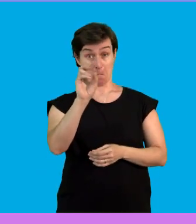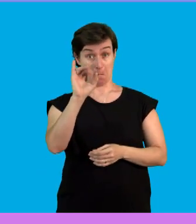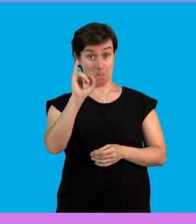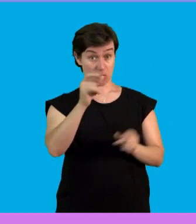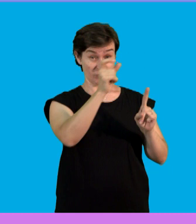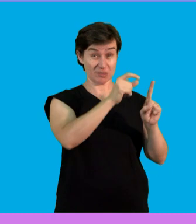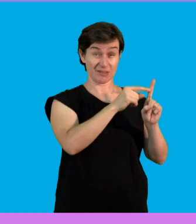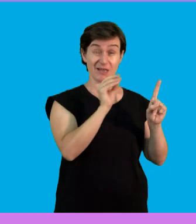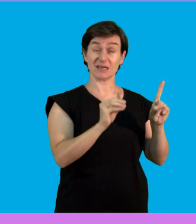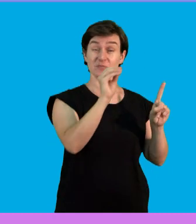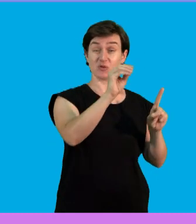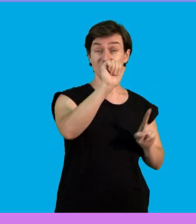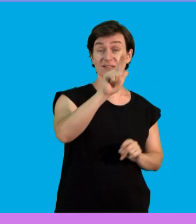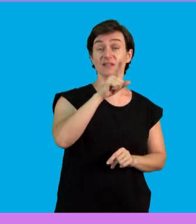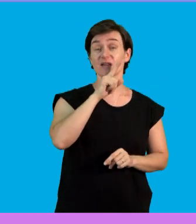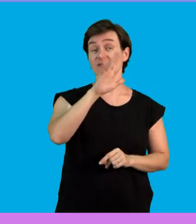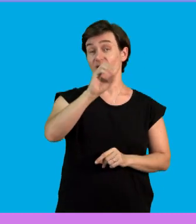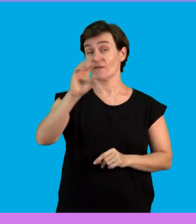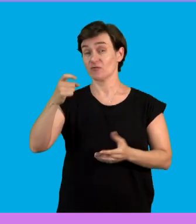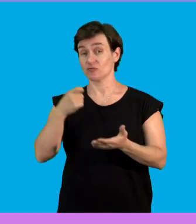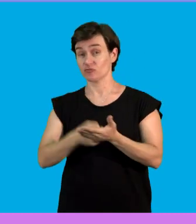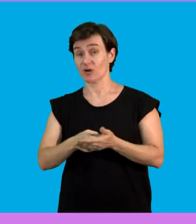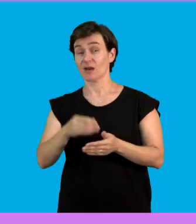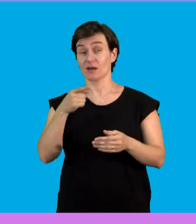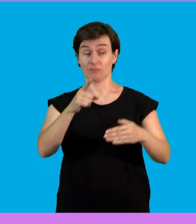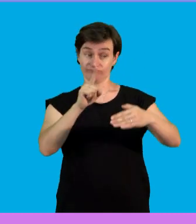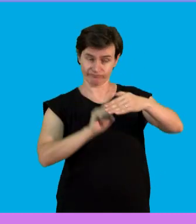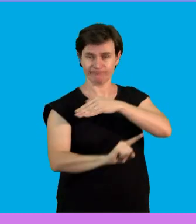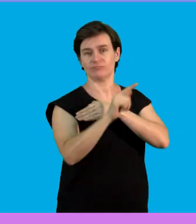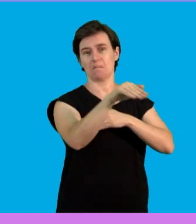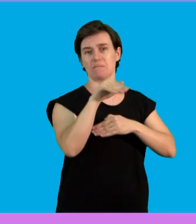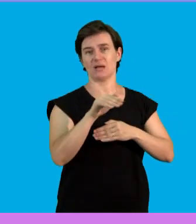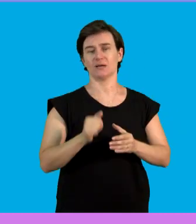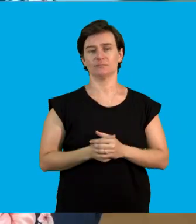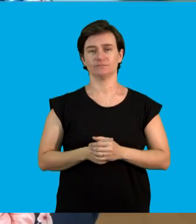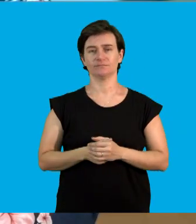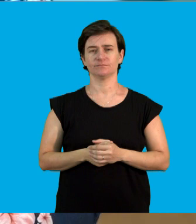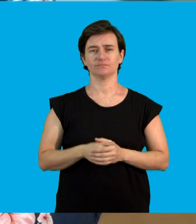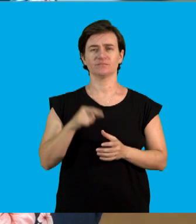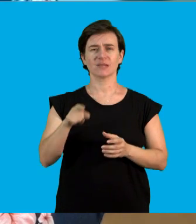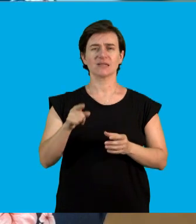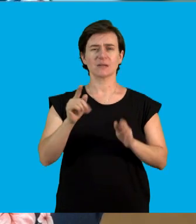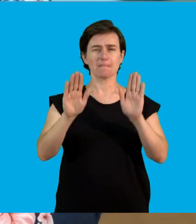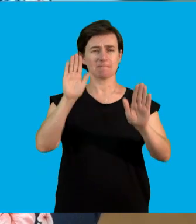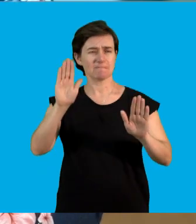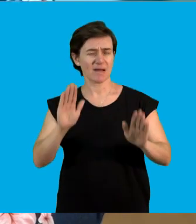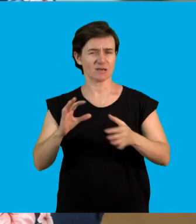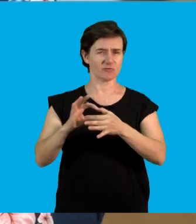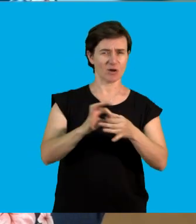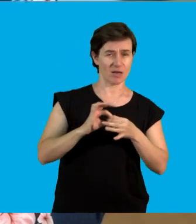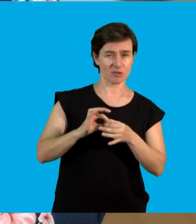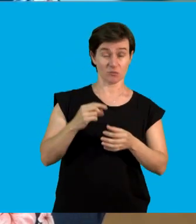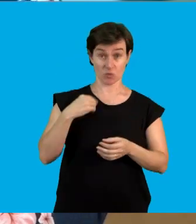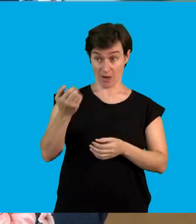deposits 6,500 in the bank account. Now this is patterns and relationships. It is